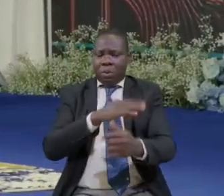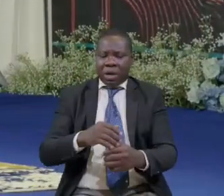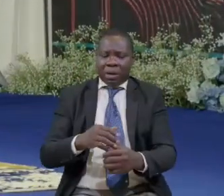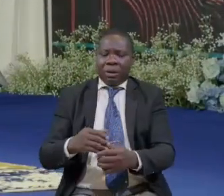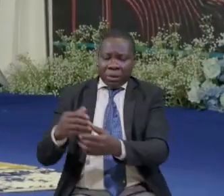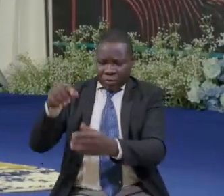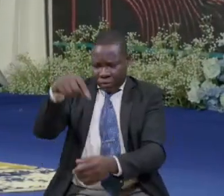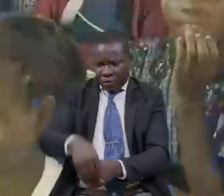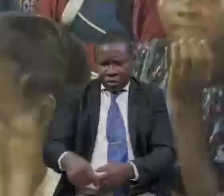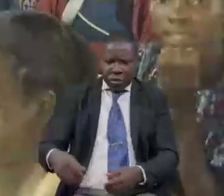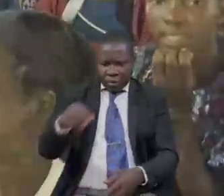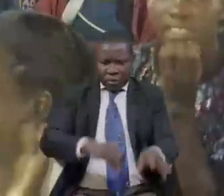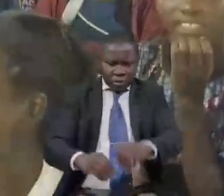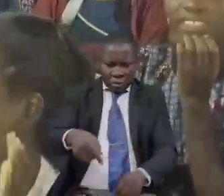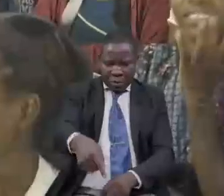them.